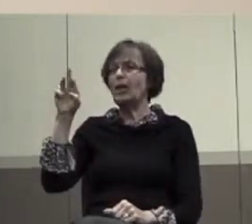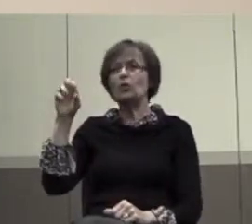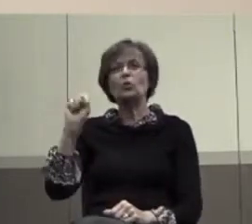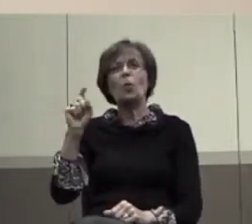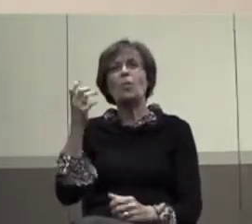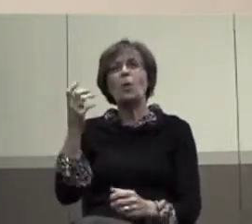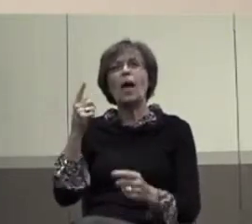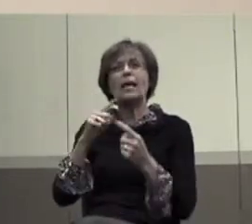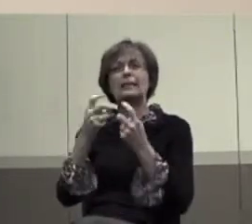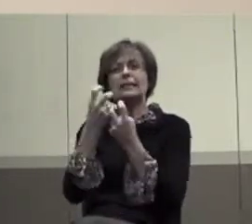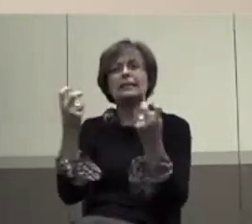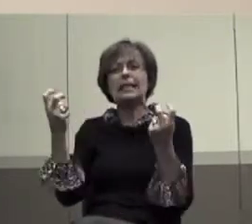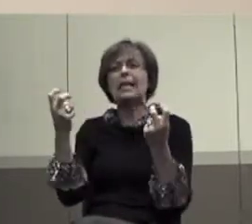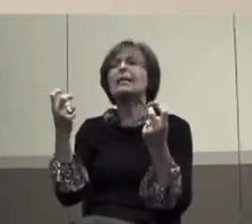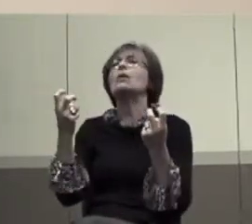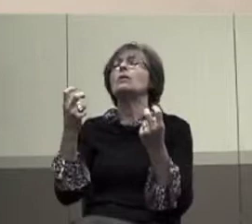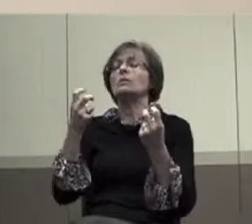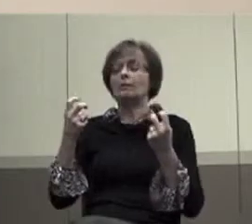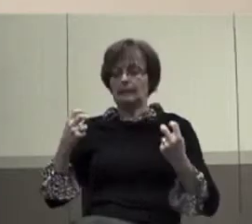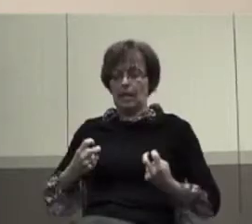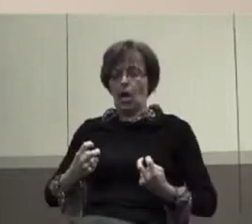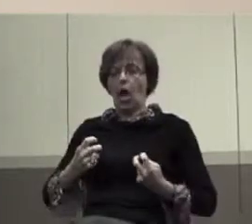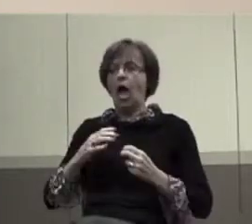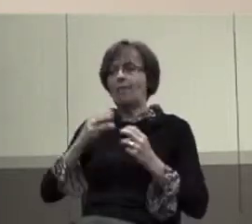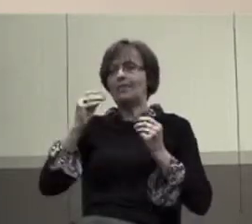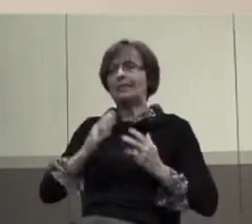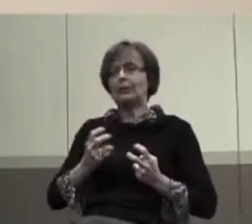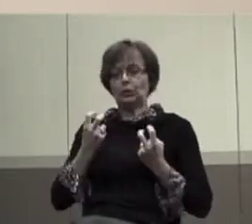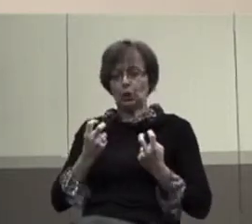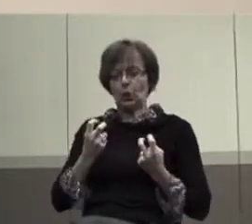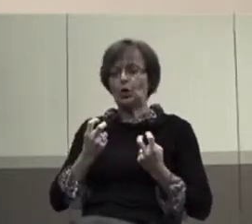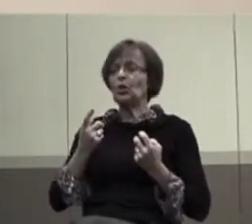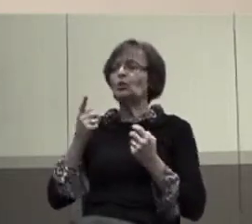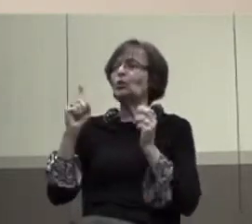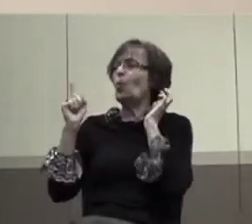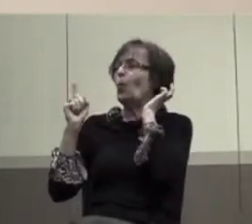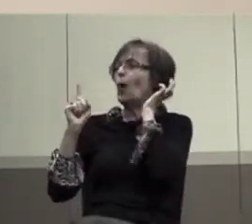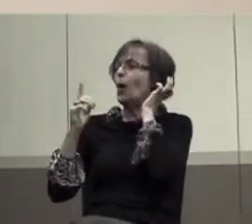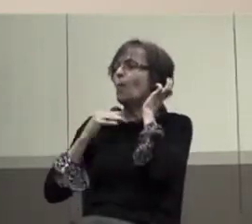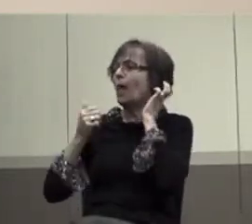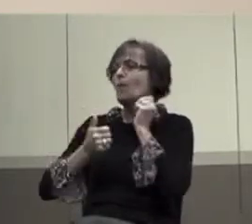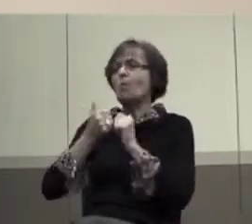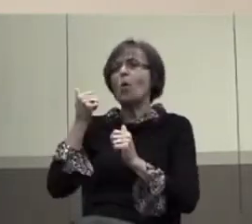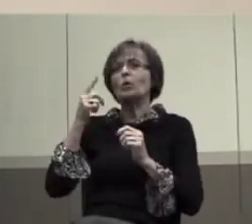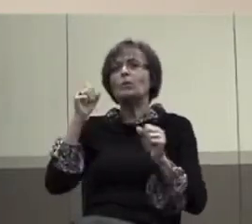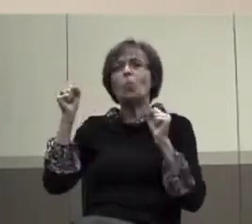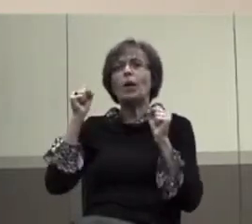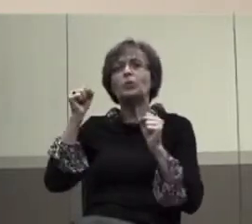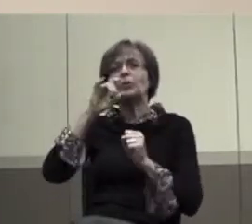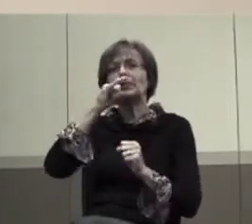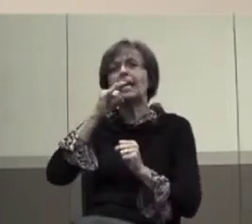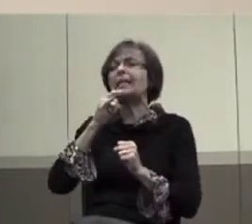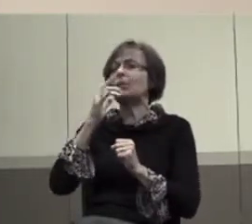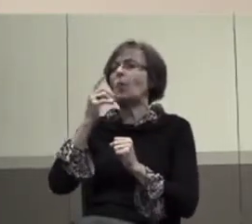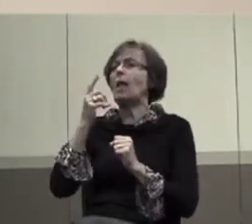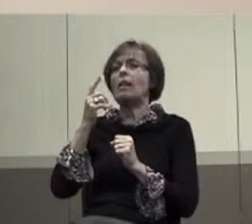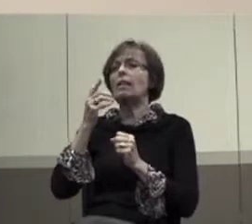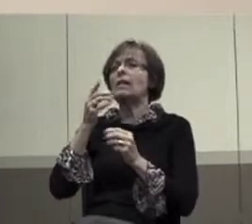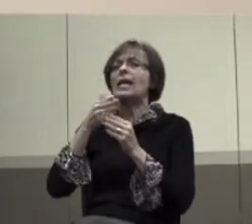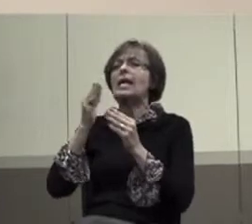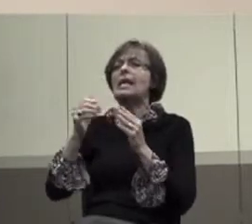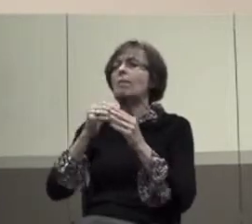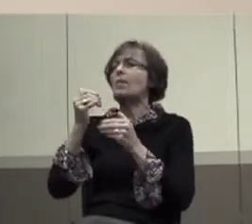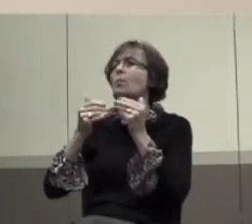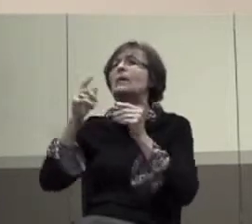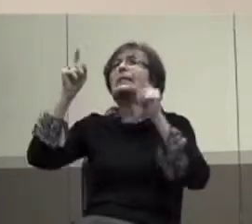sit? On the teacher, right? So where now are my most boisterous kids going to end up in this